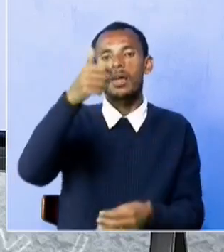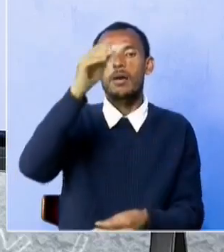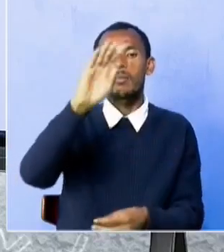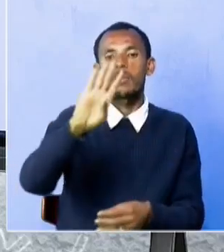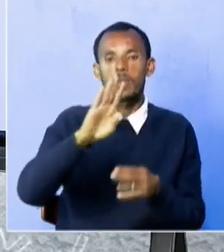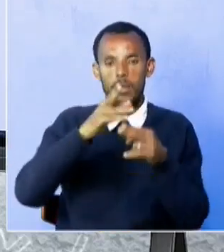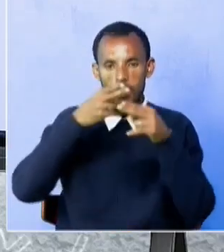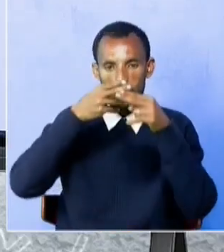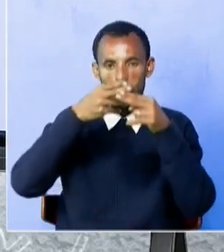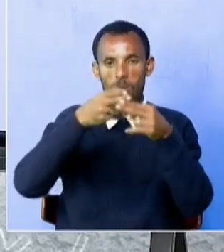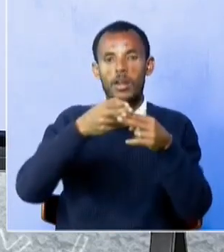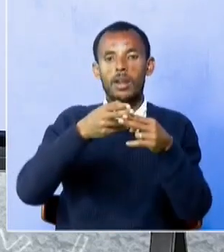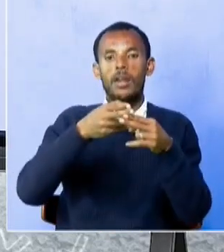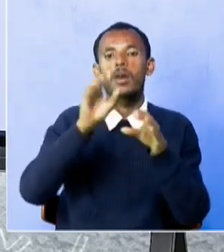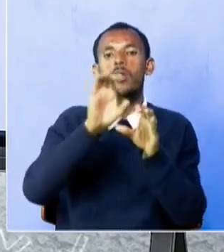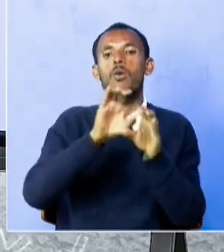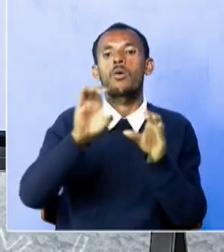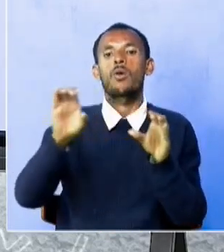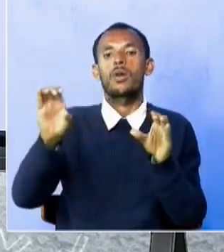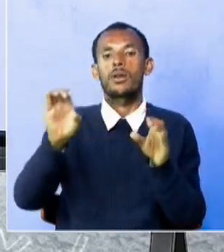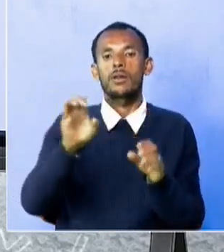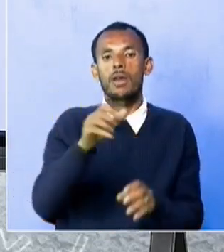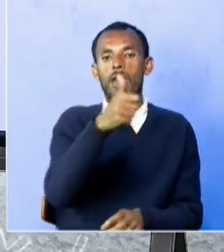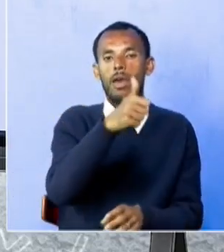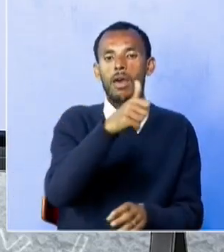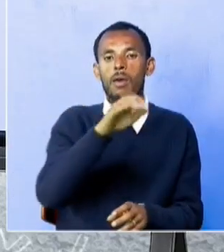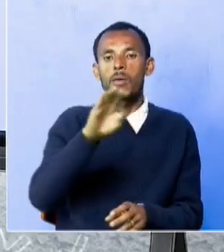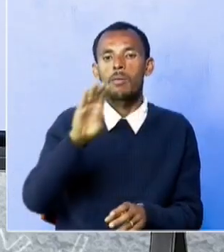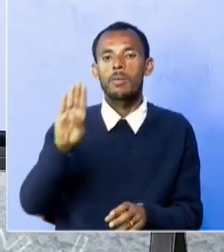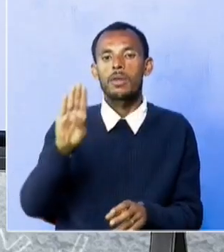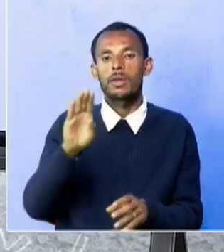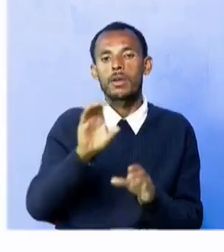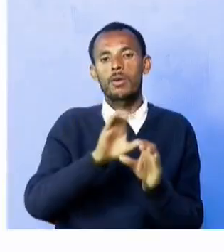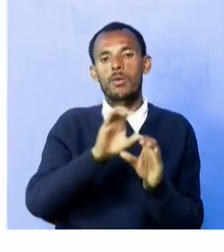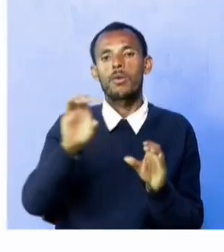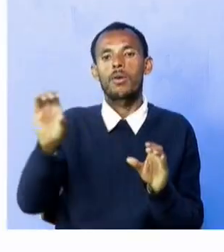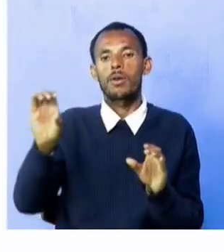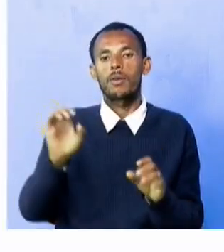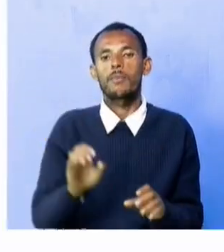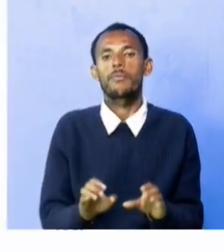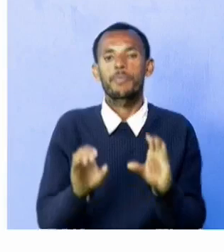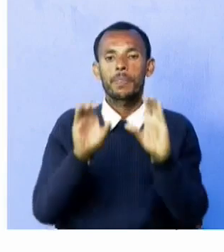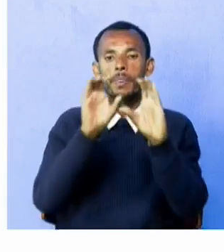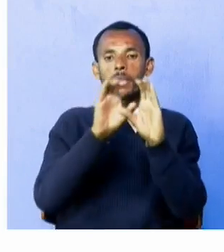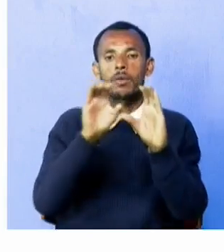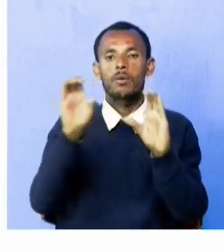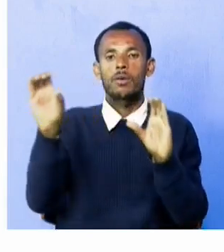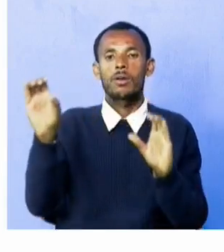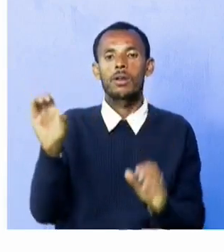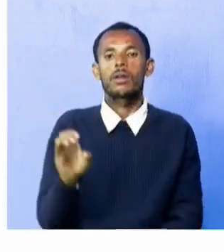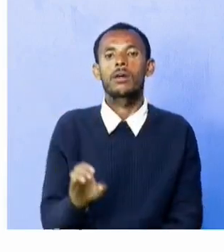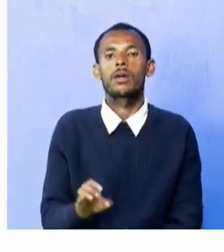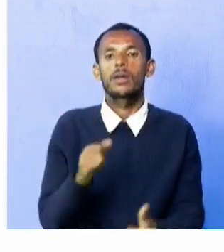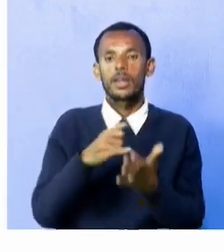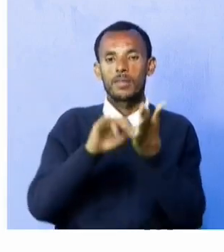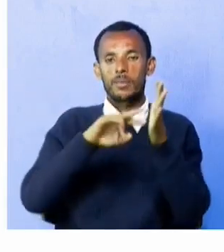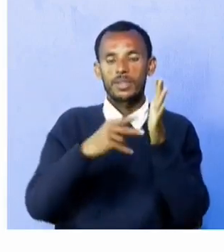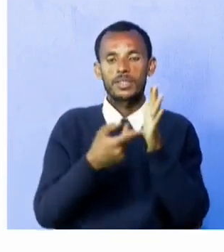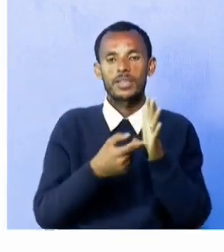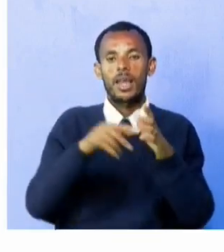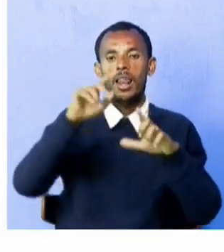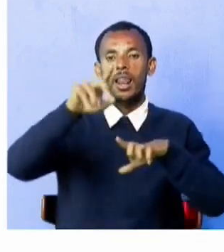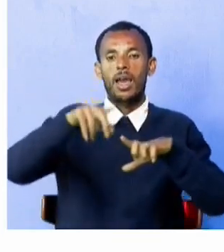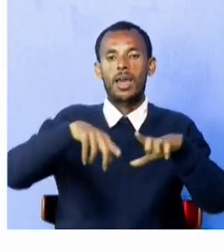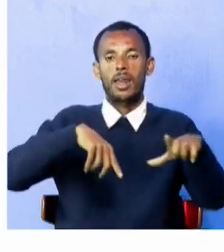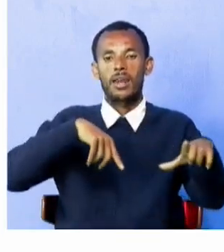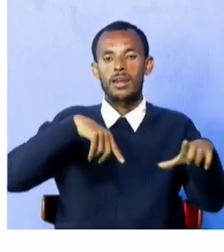called a chord. Okay, so a chord is a line segment